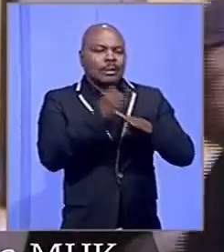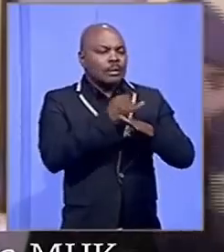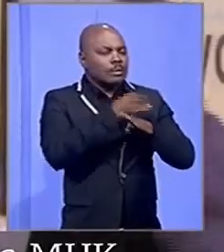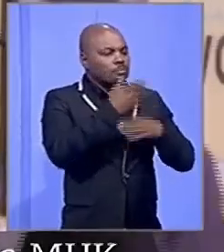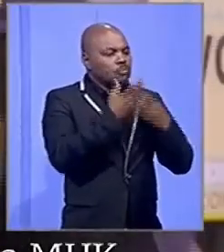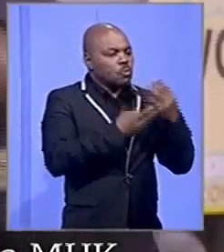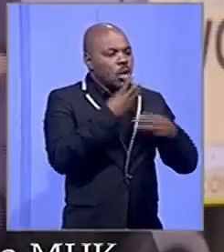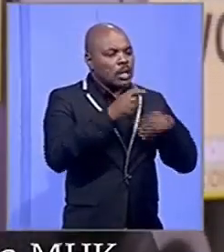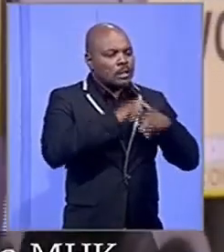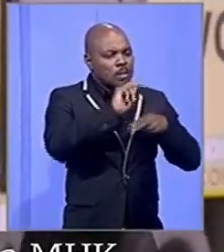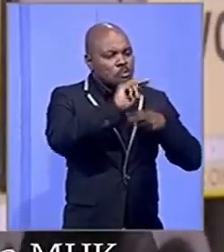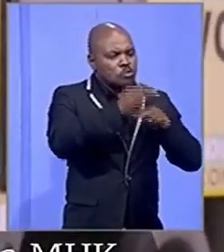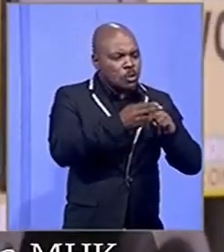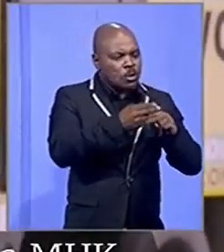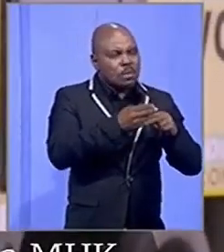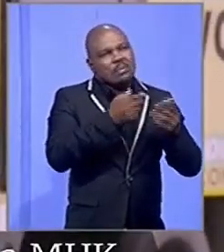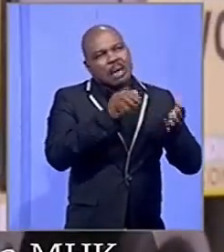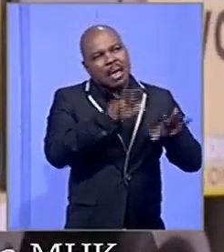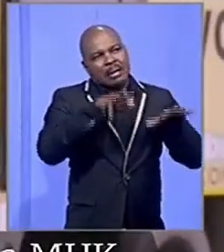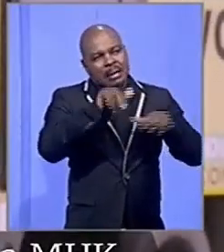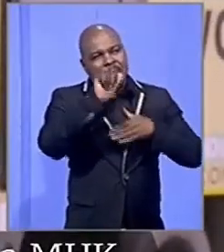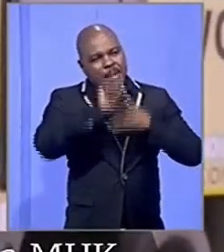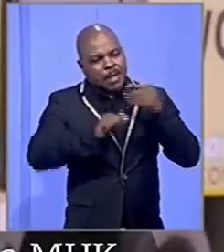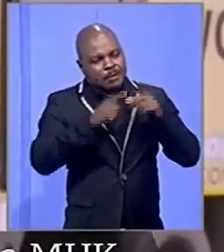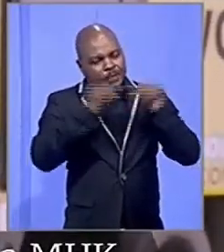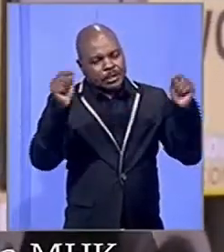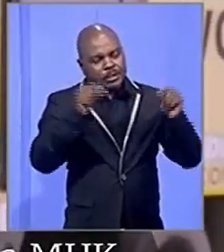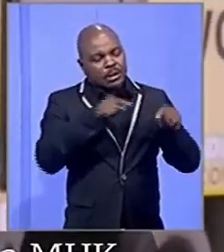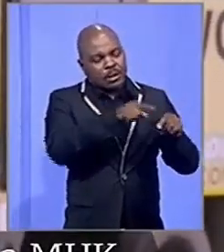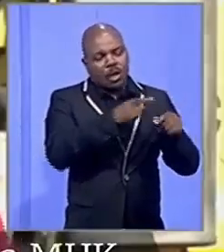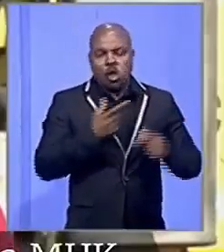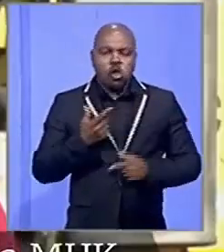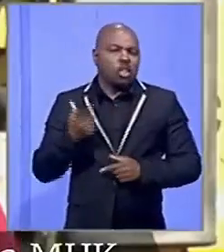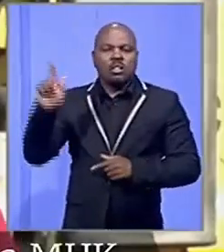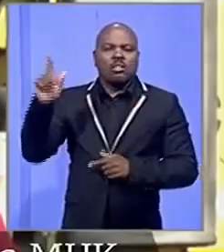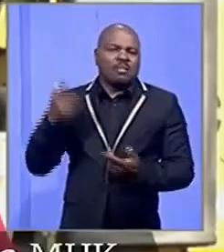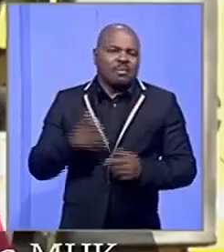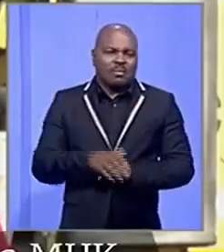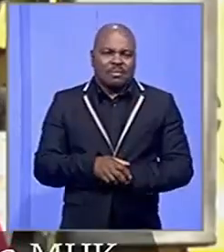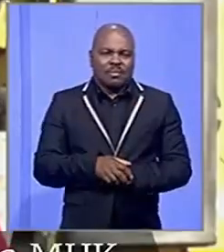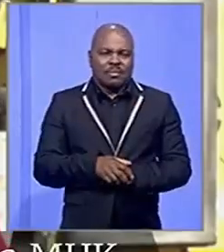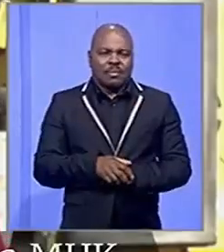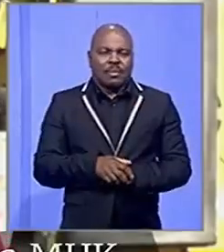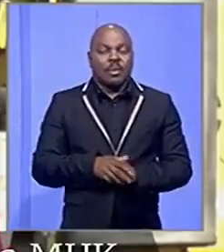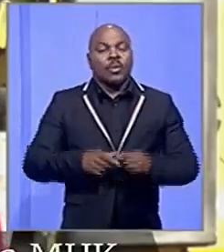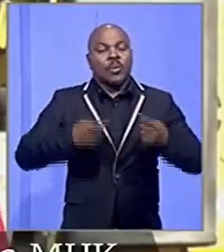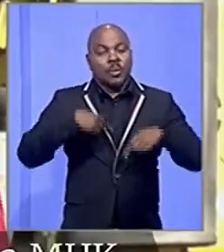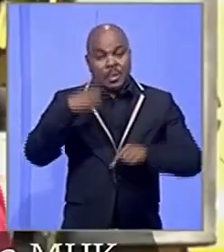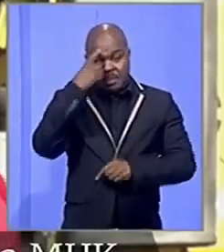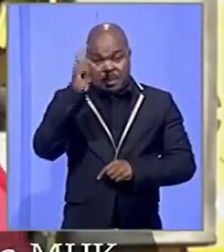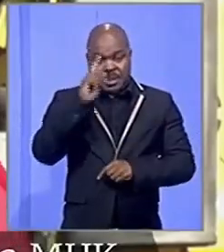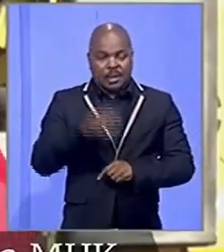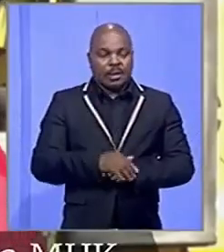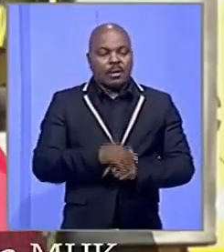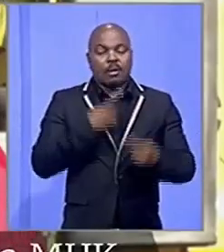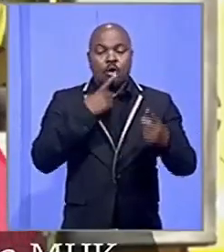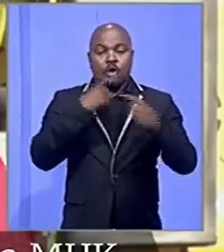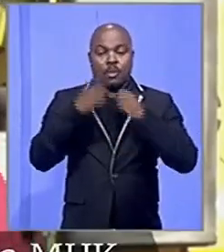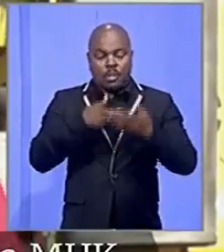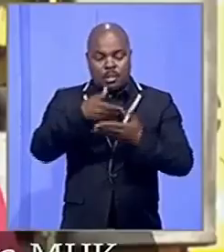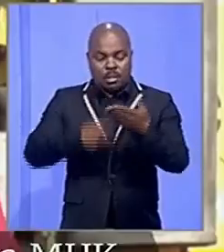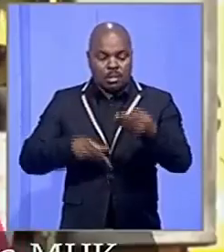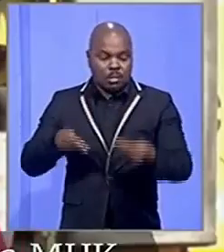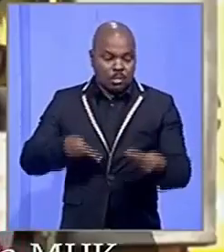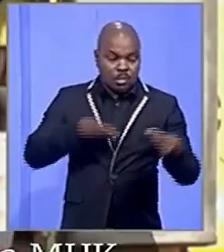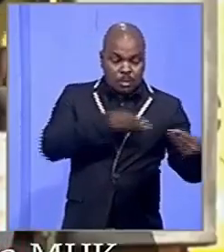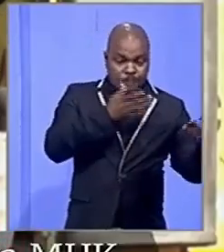ga ba fetsa di internship tsa bone after 18 months they are being thrown out of government. We believe gore ga re fetsa go deliver this memorandum e